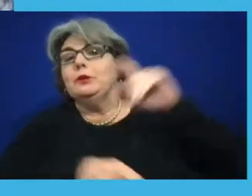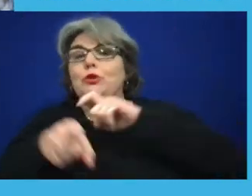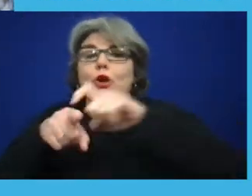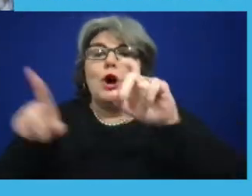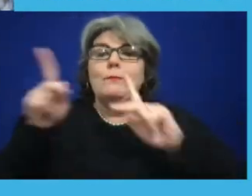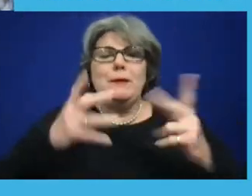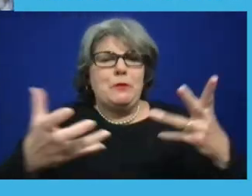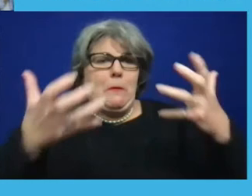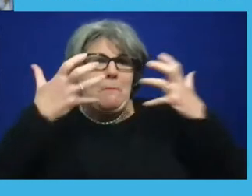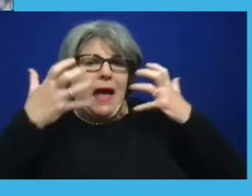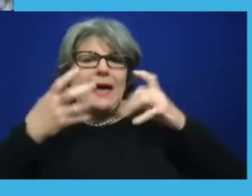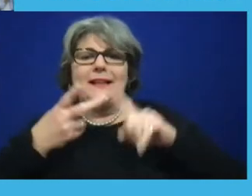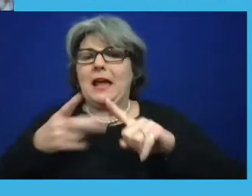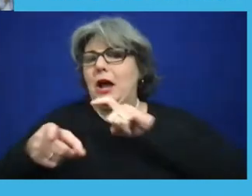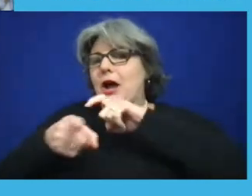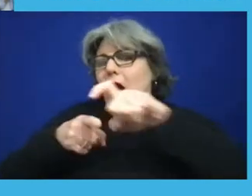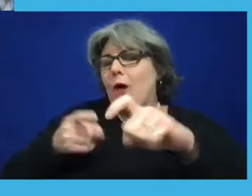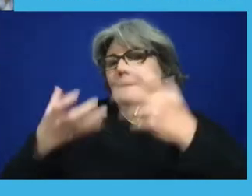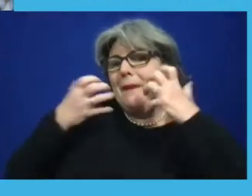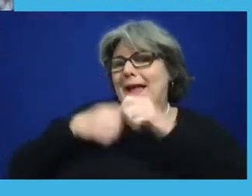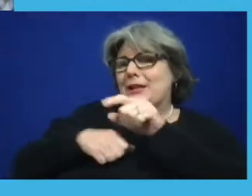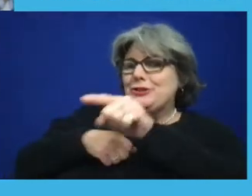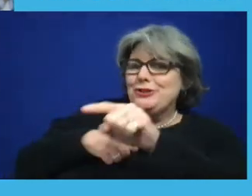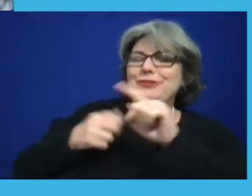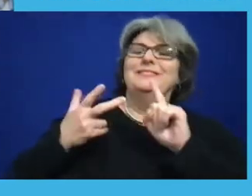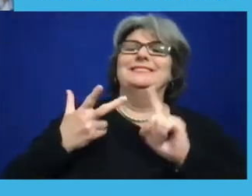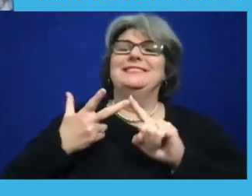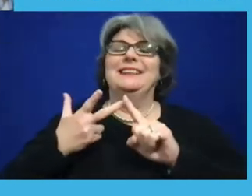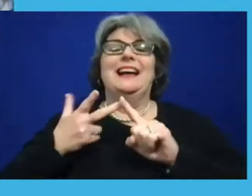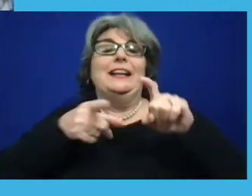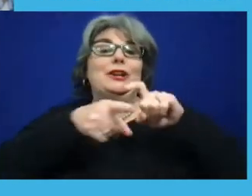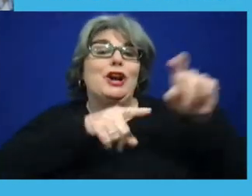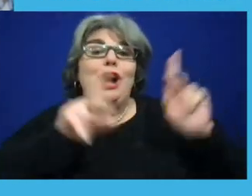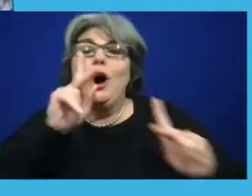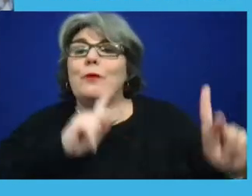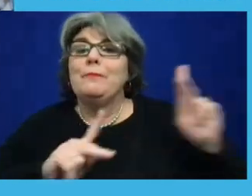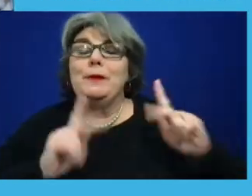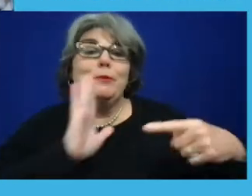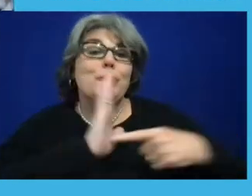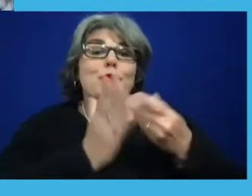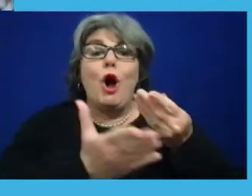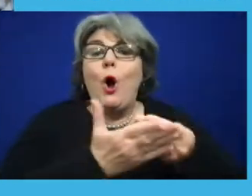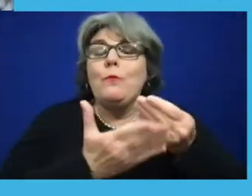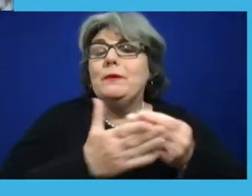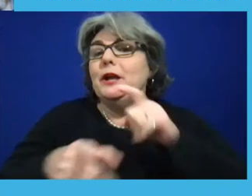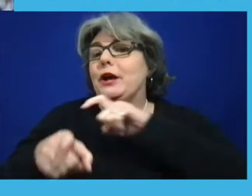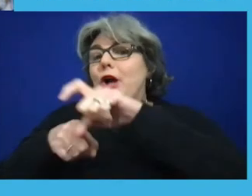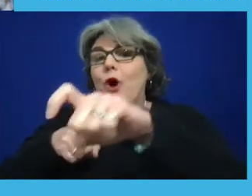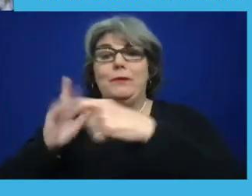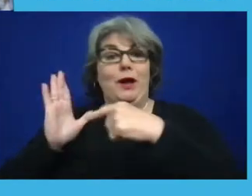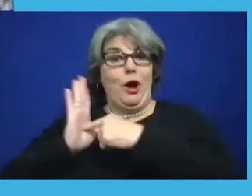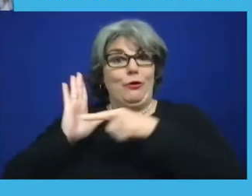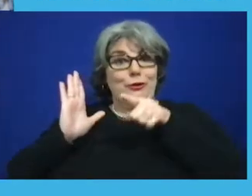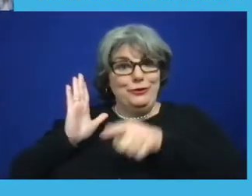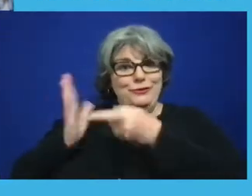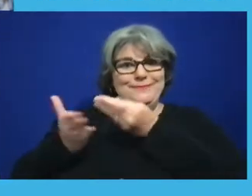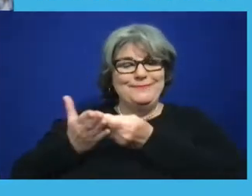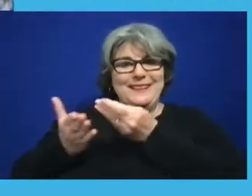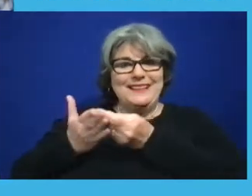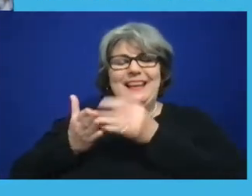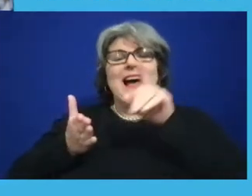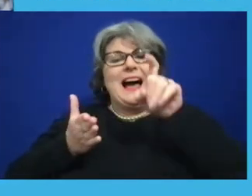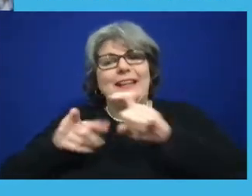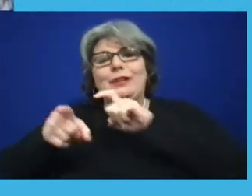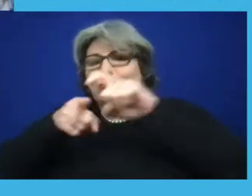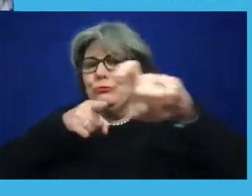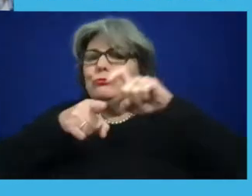I need you to call people you haven't talked to for a while. I need you to call people you're mad at. Call people who are mad at you. I need you to call people